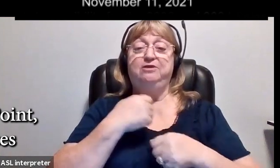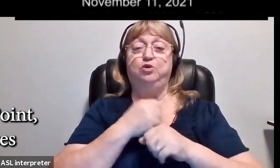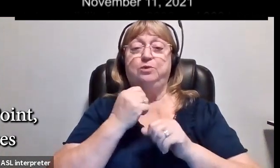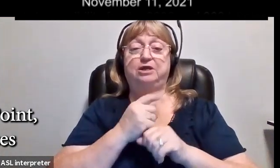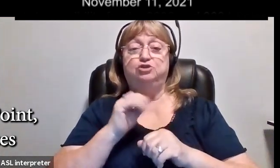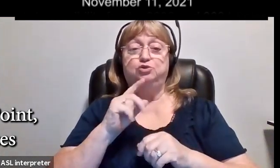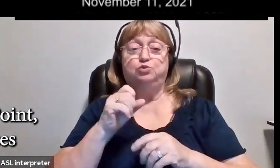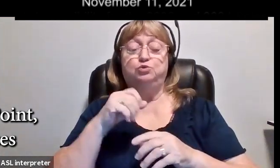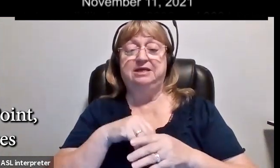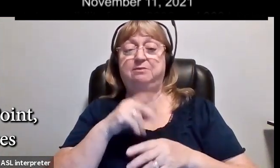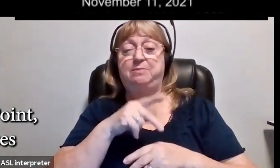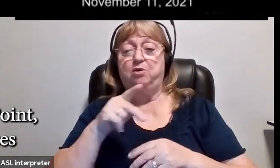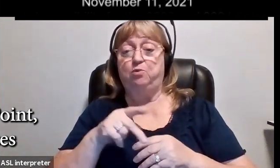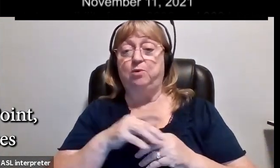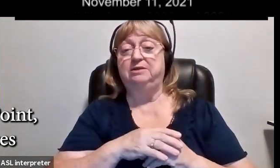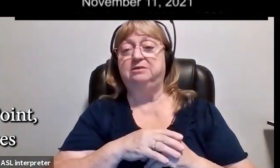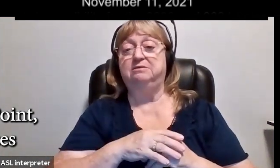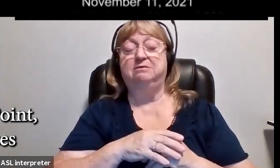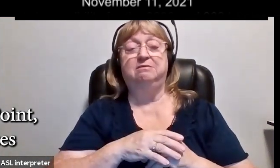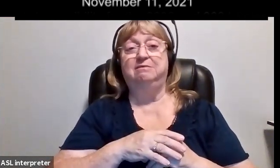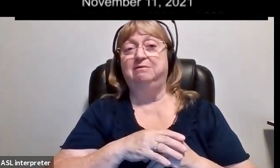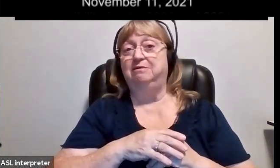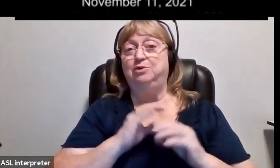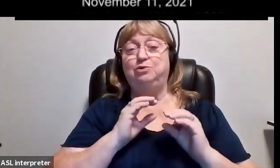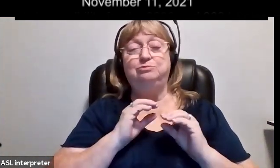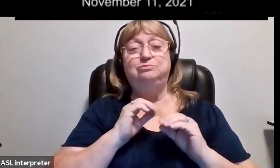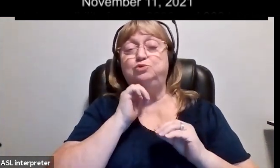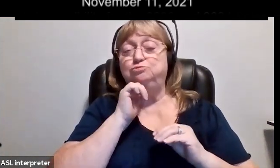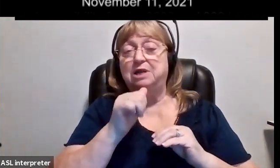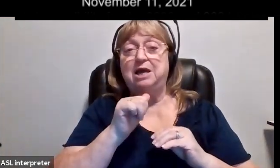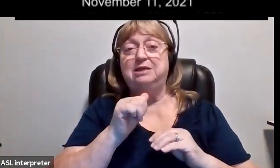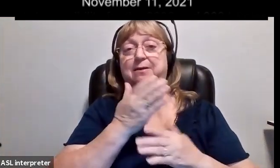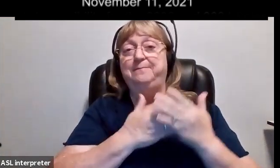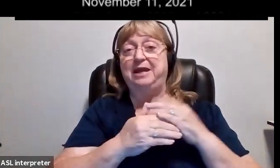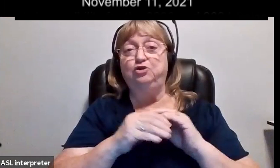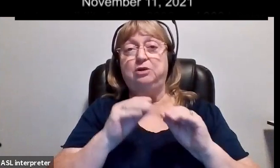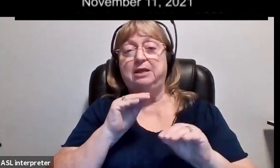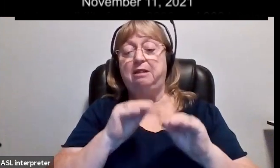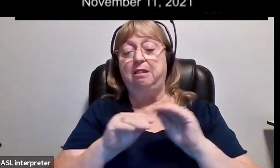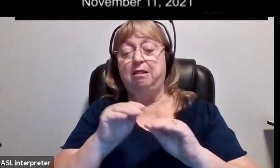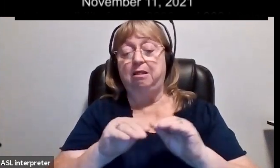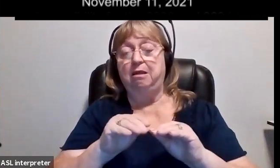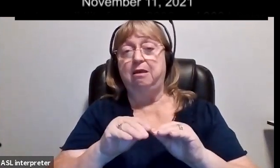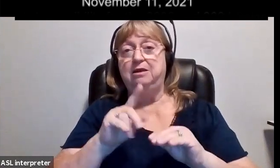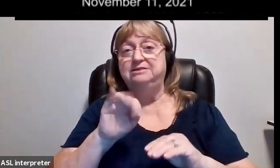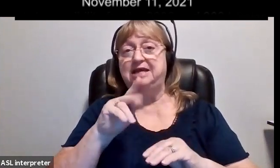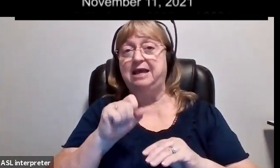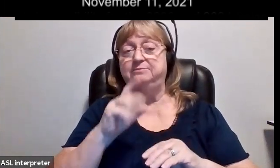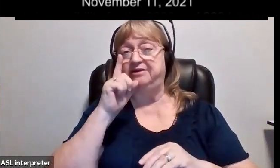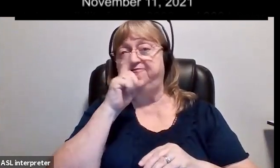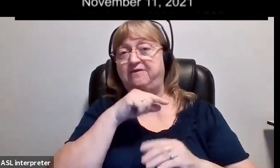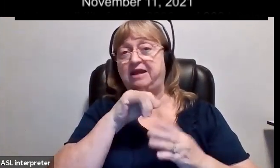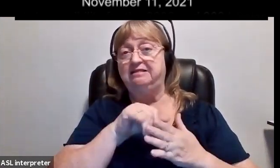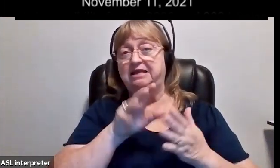in PowerPoint. Do not, under any circumstances, manually put in tabs and try to fake the table layouts. They will not